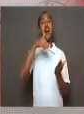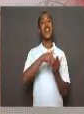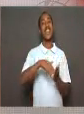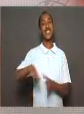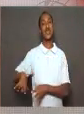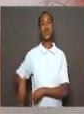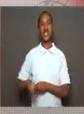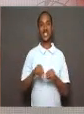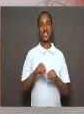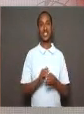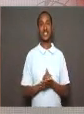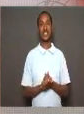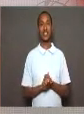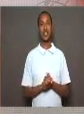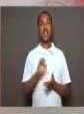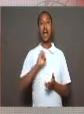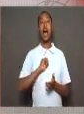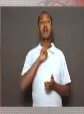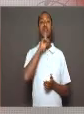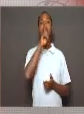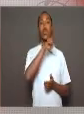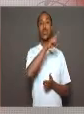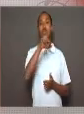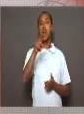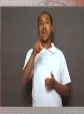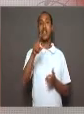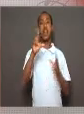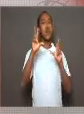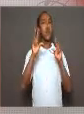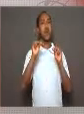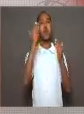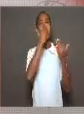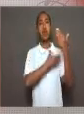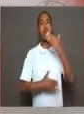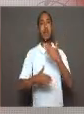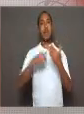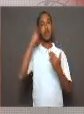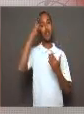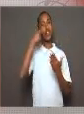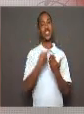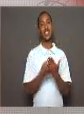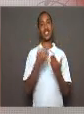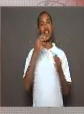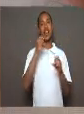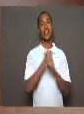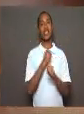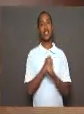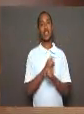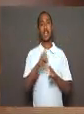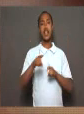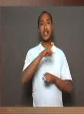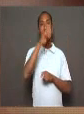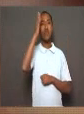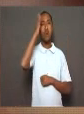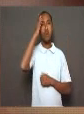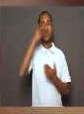Hello again, students. I am sure that you had no trouble with this activity.